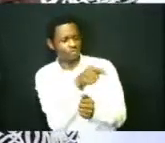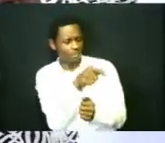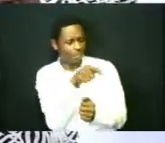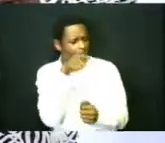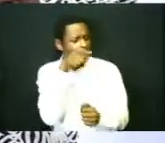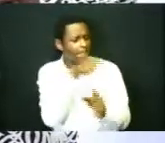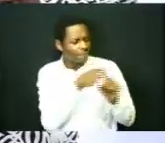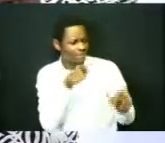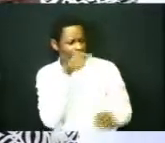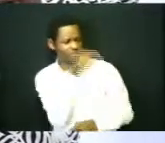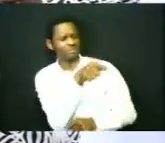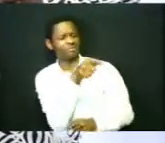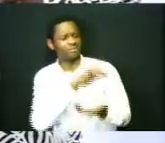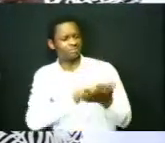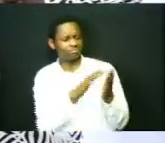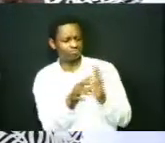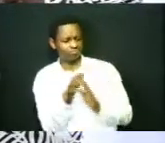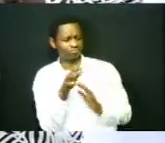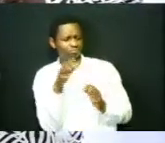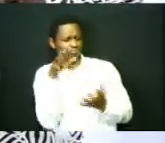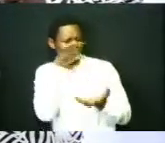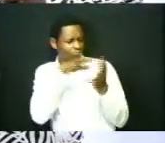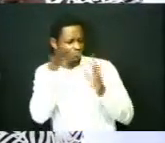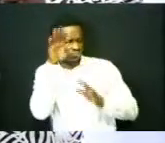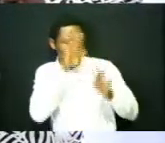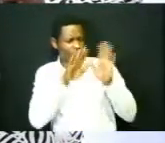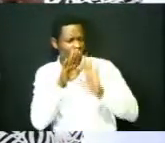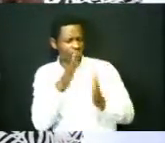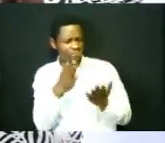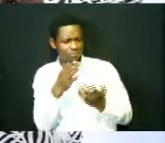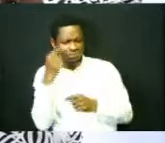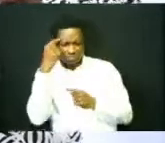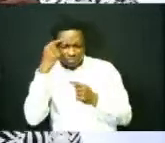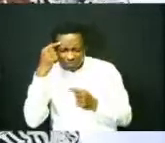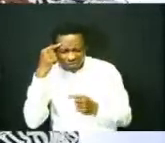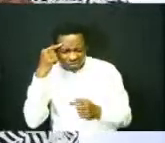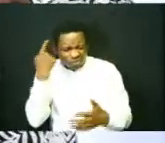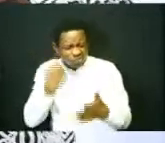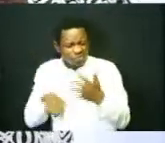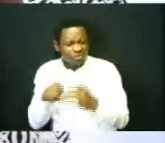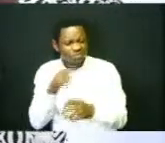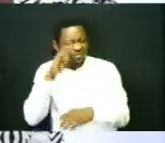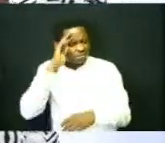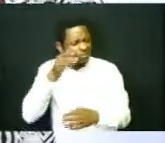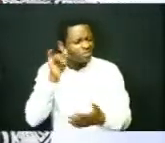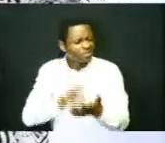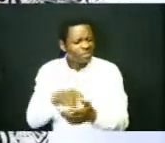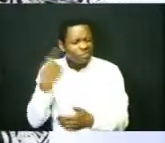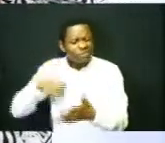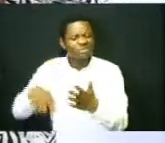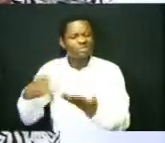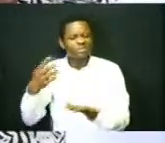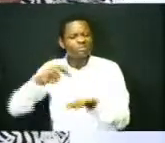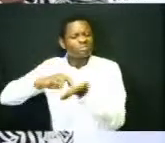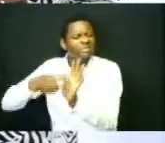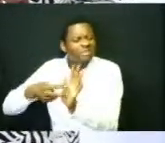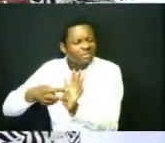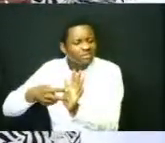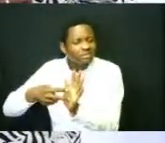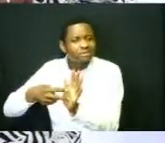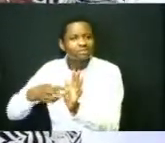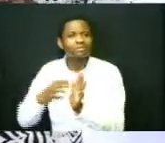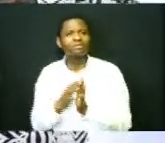at the saying and tried to discern what sort of greeting this might be. No, but for no ban in chain,